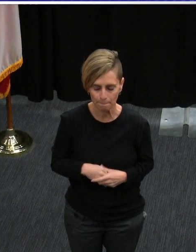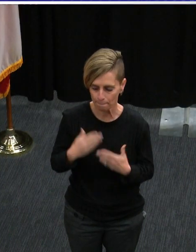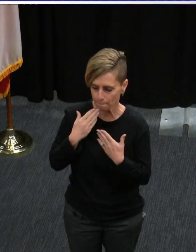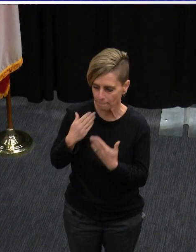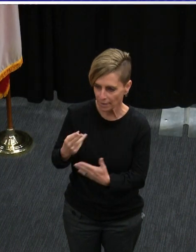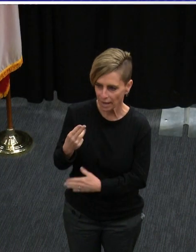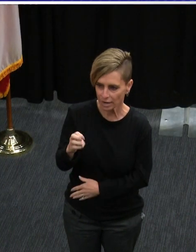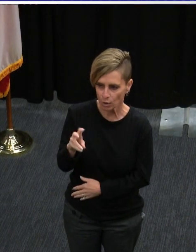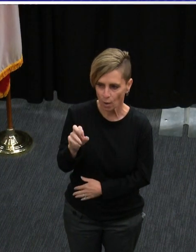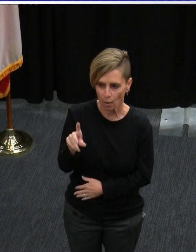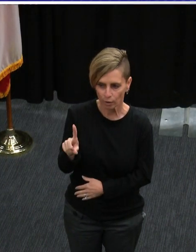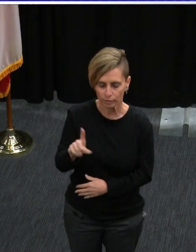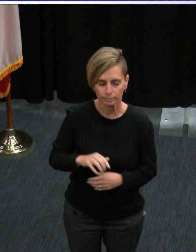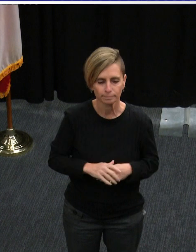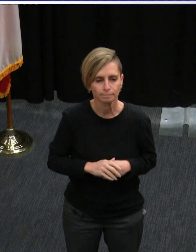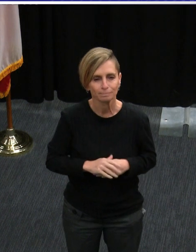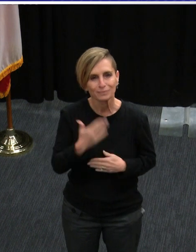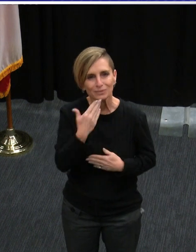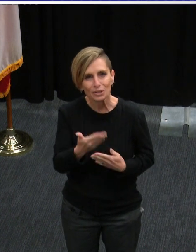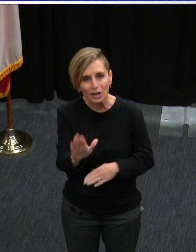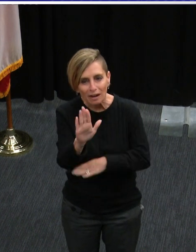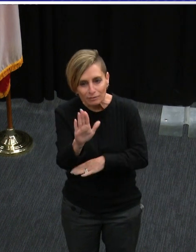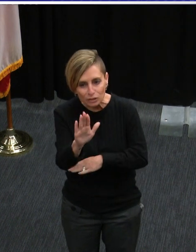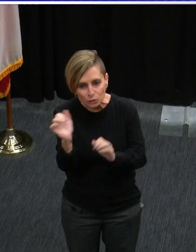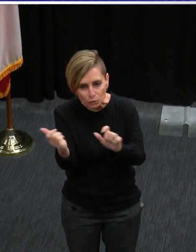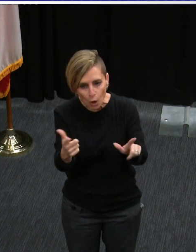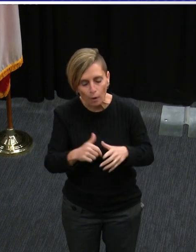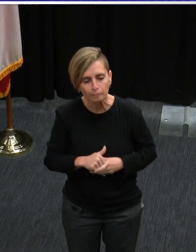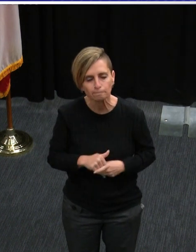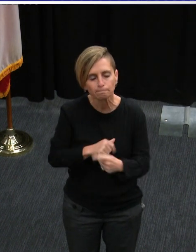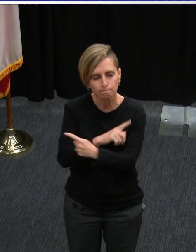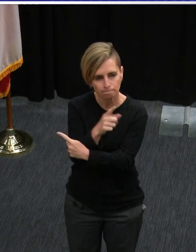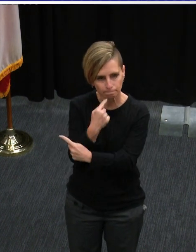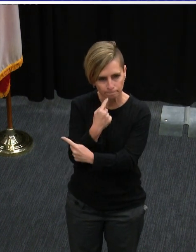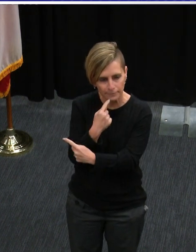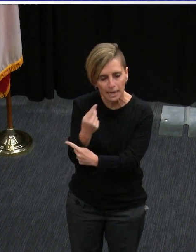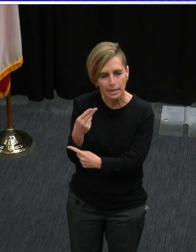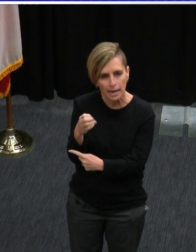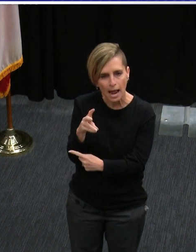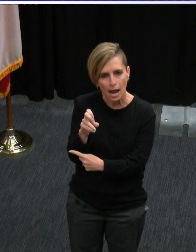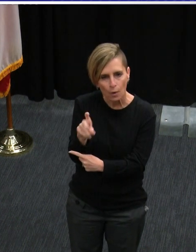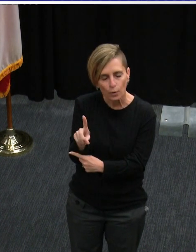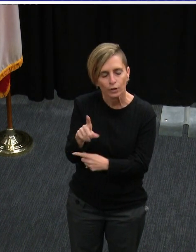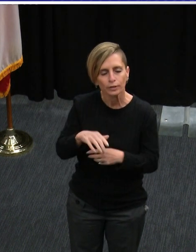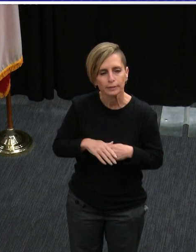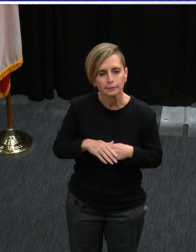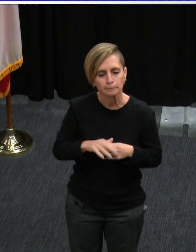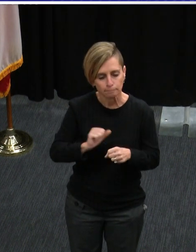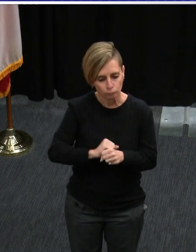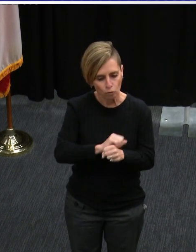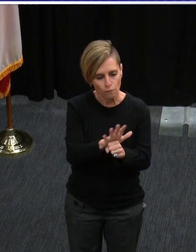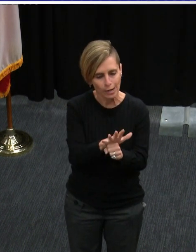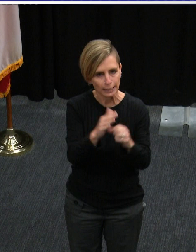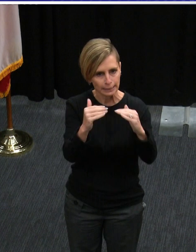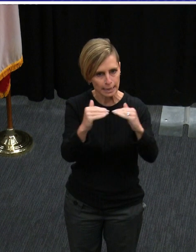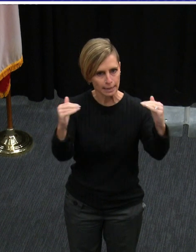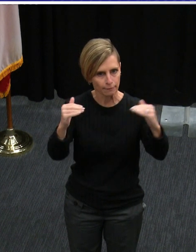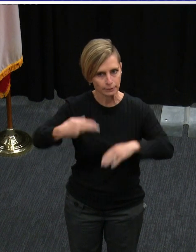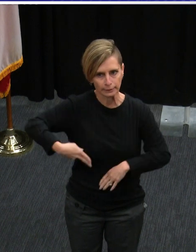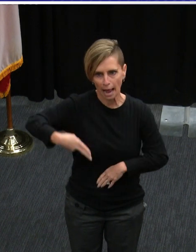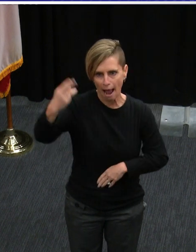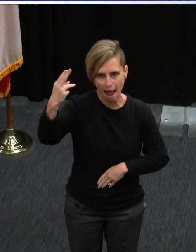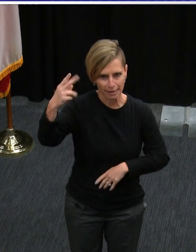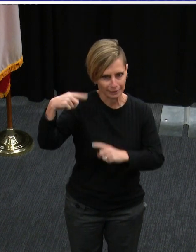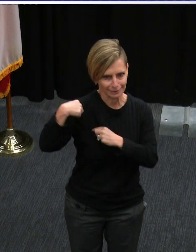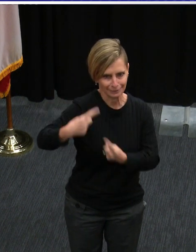Thank you, Howard. Good afternoon, everyone. And as Howard has mentioned, that our COVID-19 levels are at the highest since